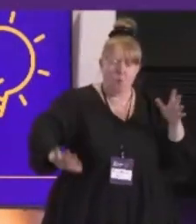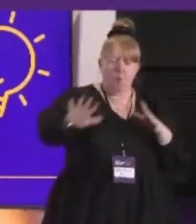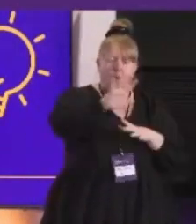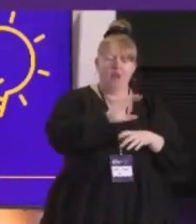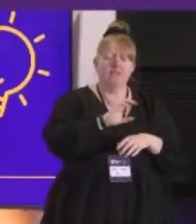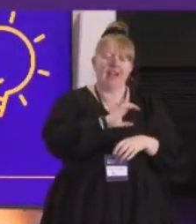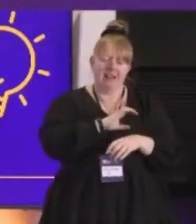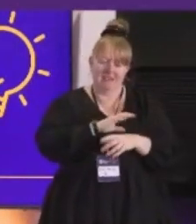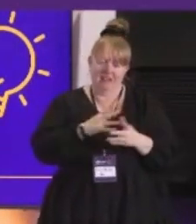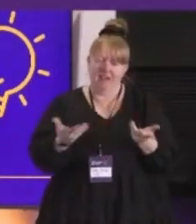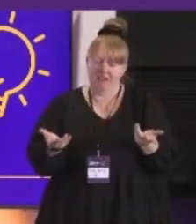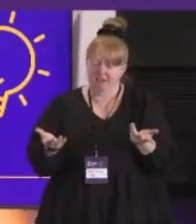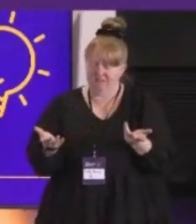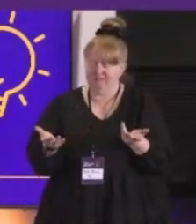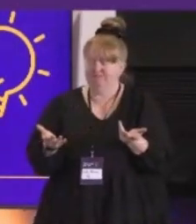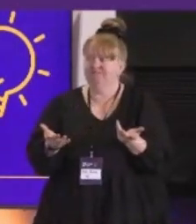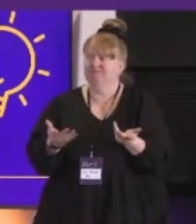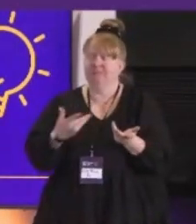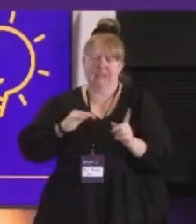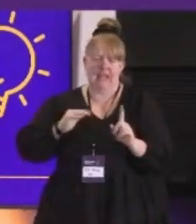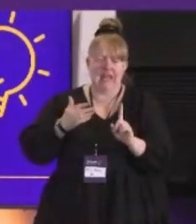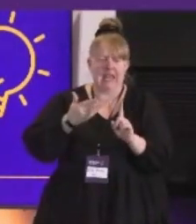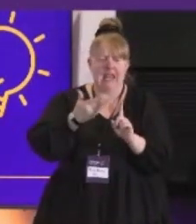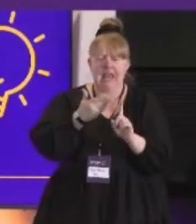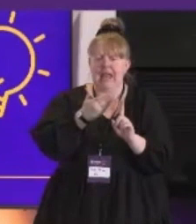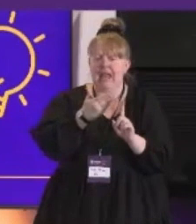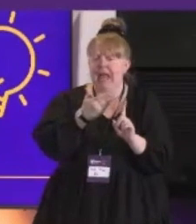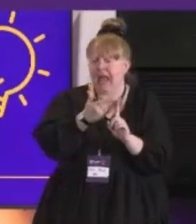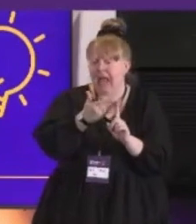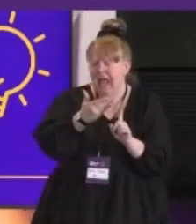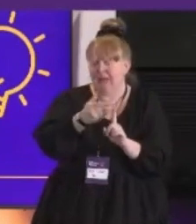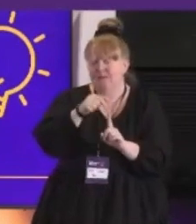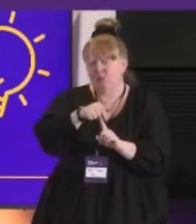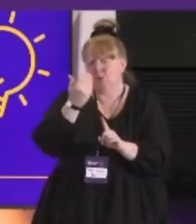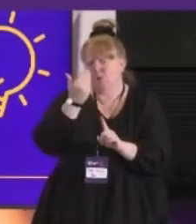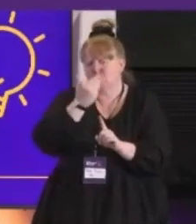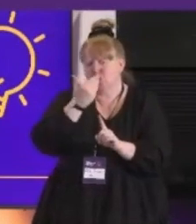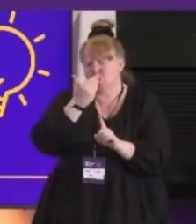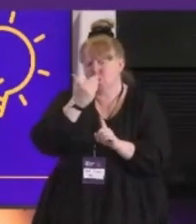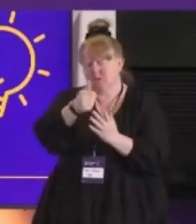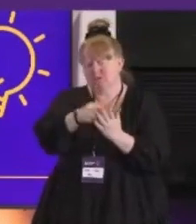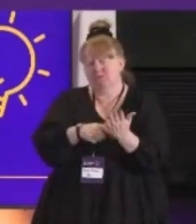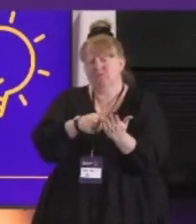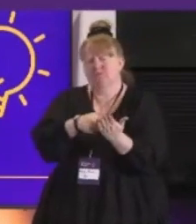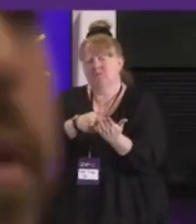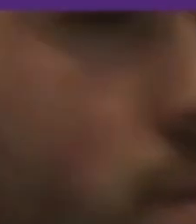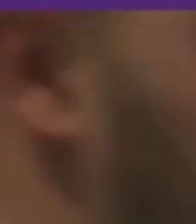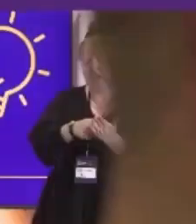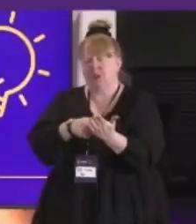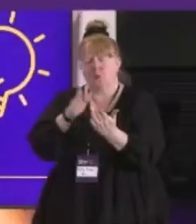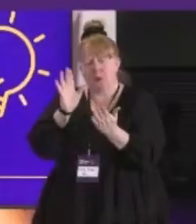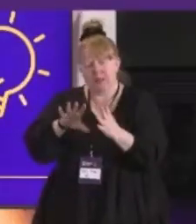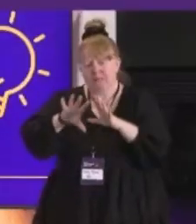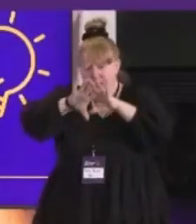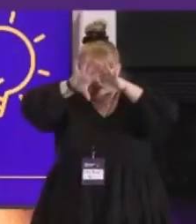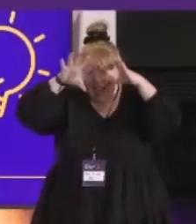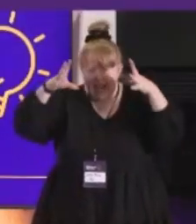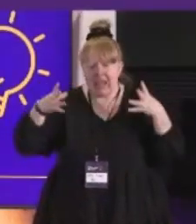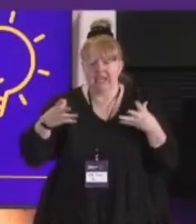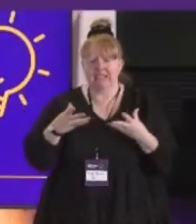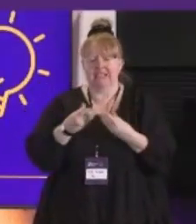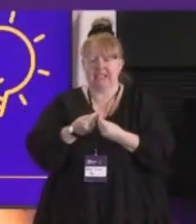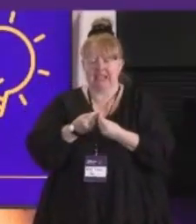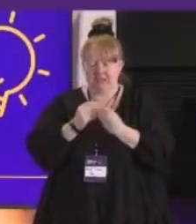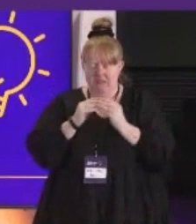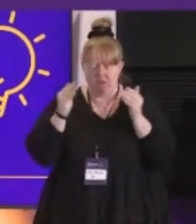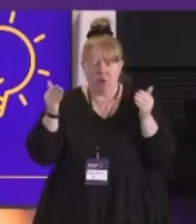Canada. And what our aim was with the schools program, we know that we need to take a holistic approach towards